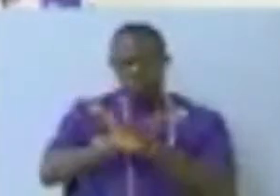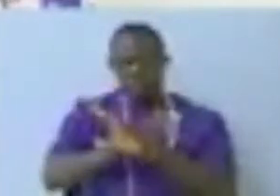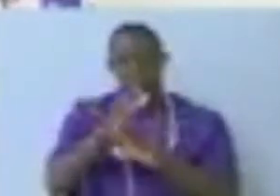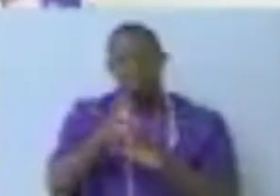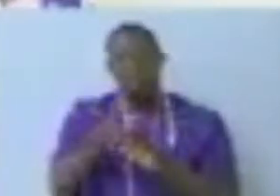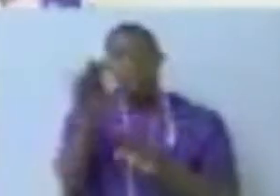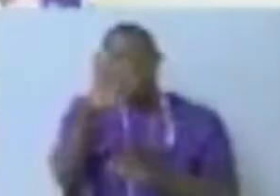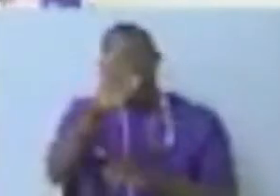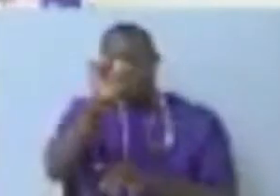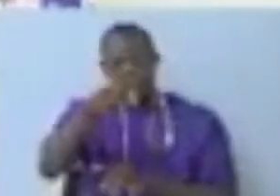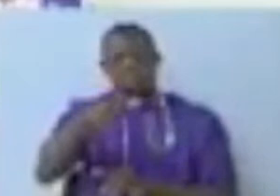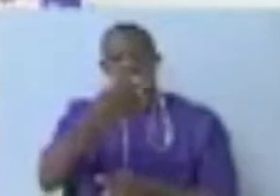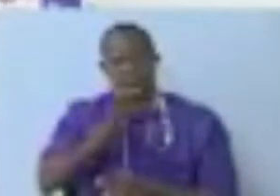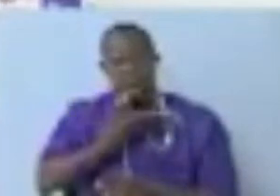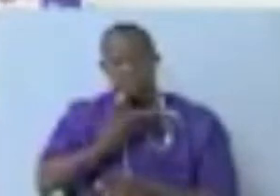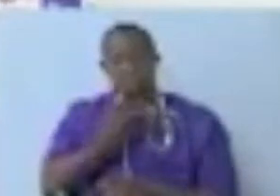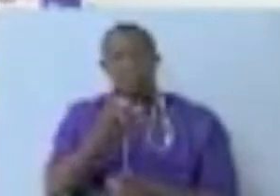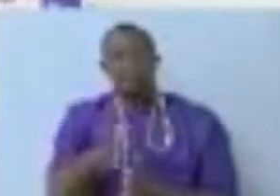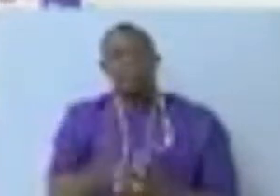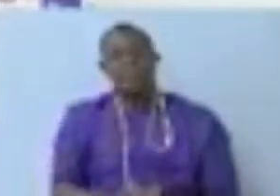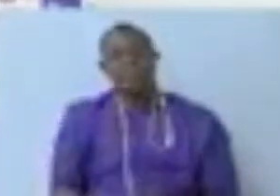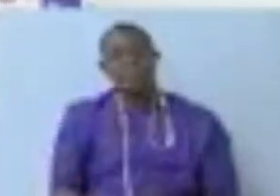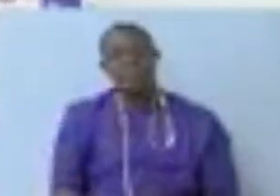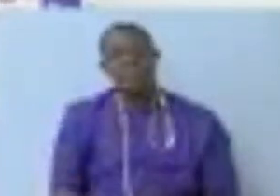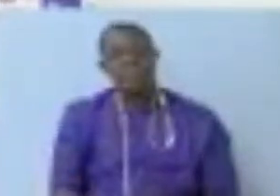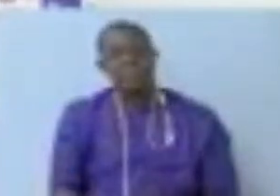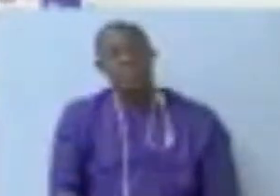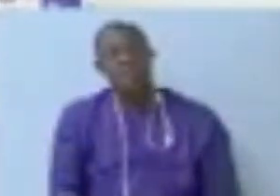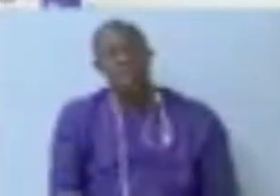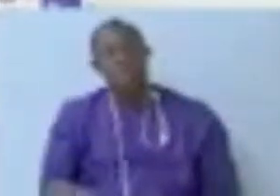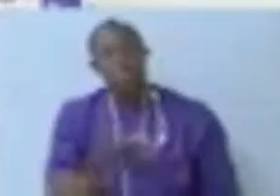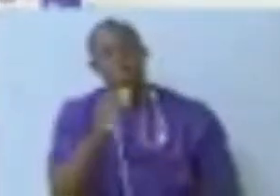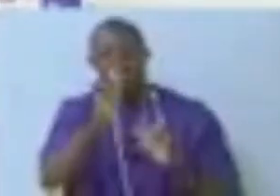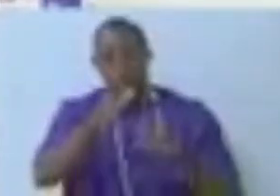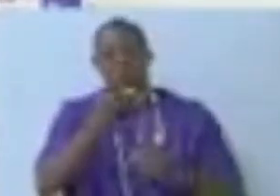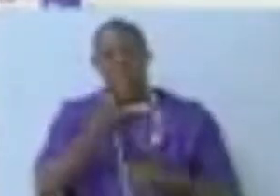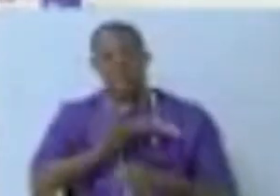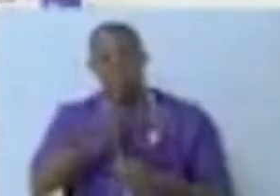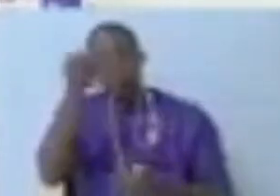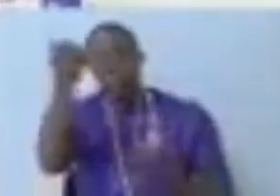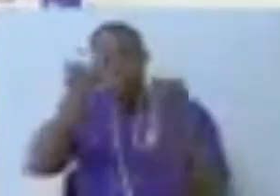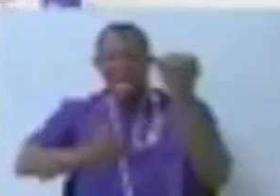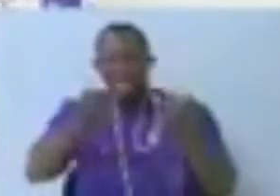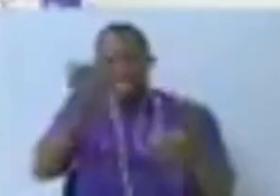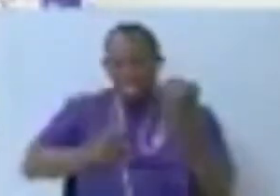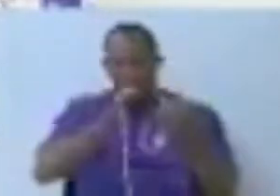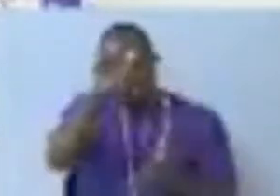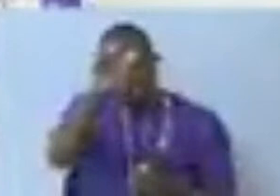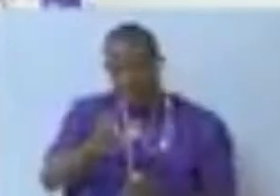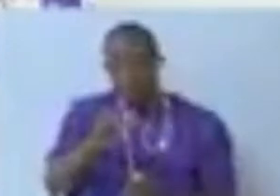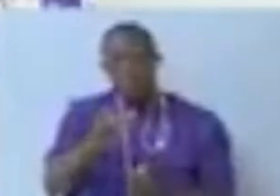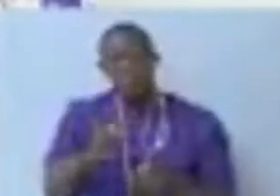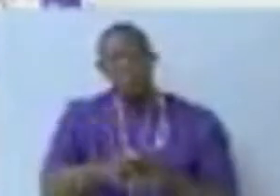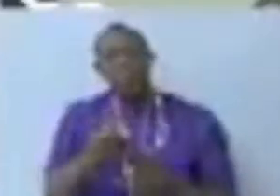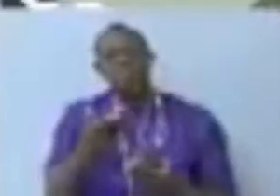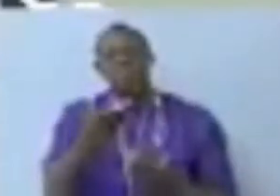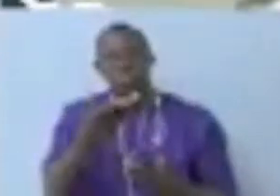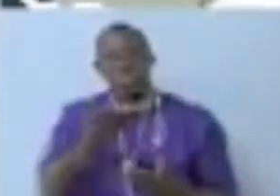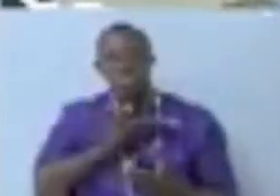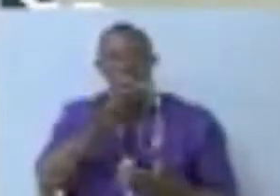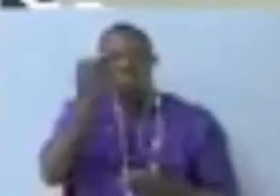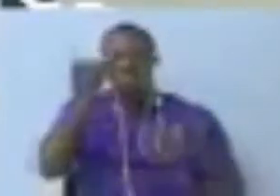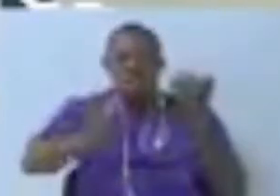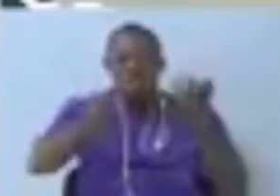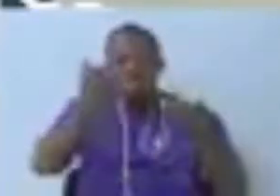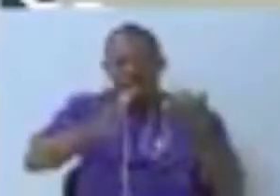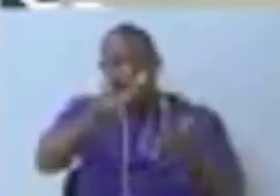maybe you should get the driver. He said driver so don't know. Maybe you should get the driver of